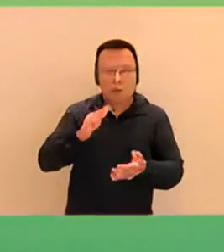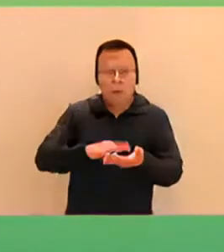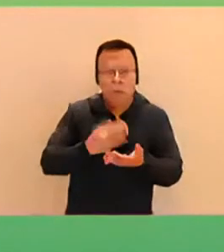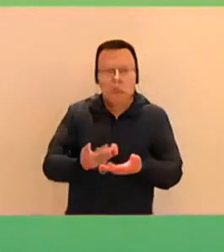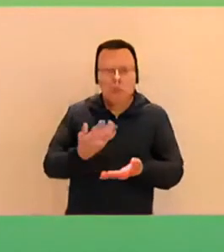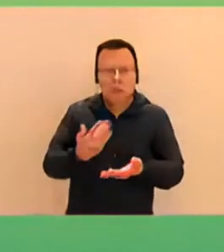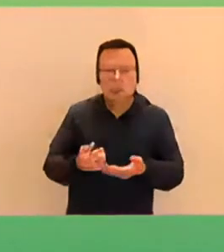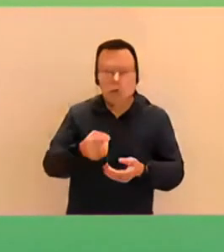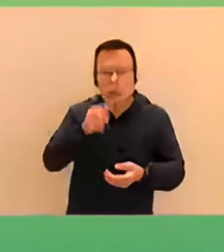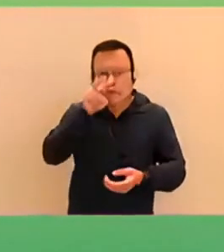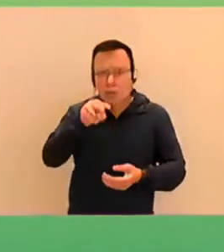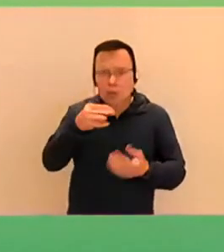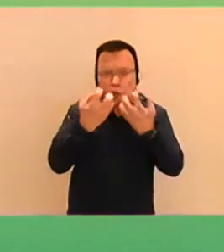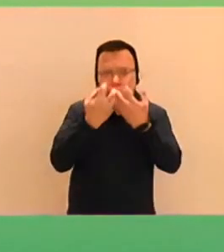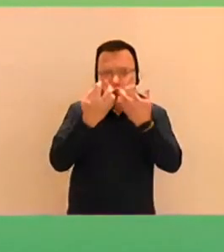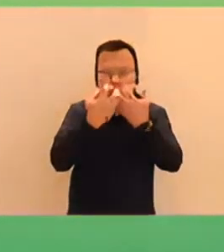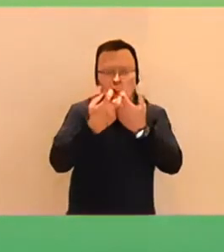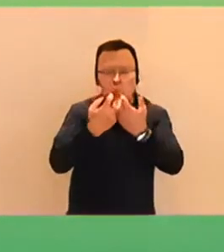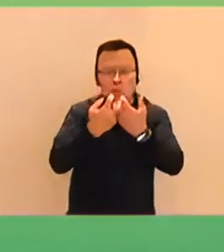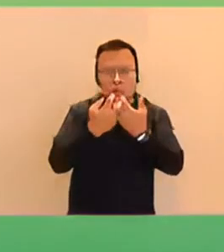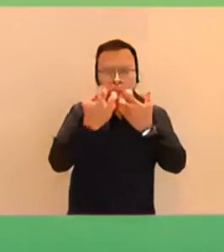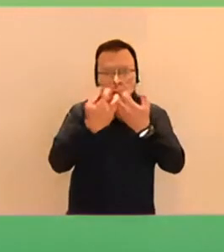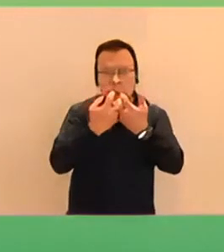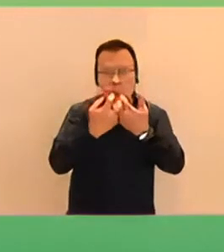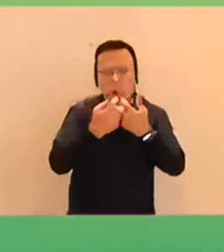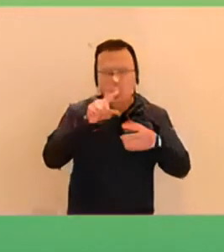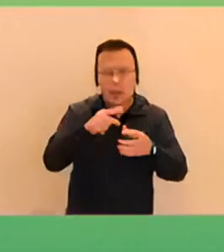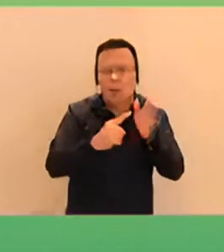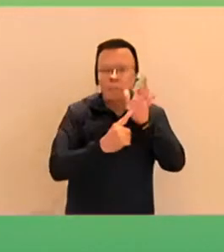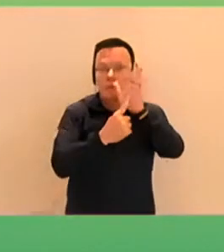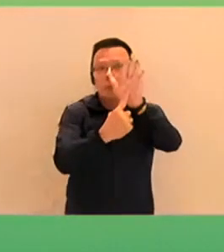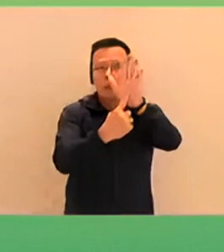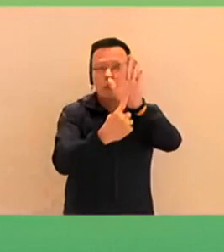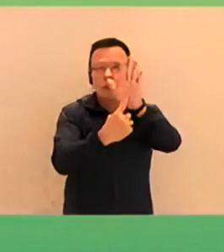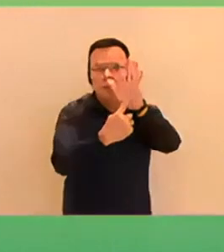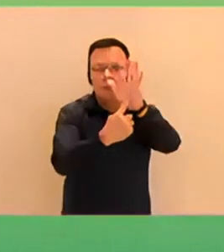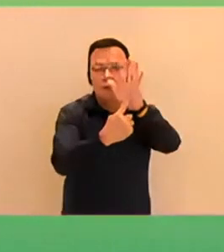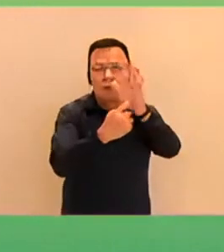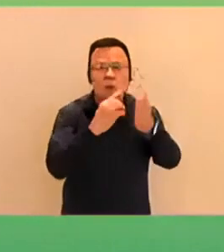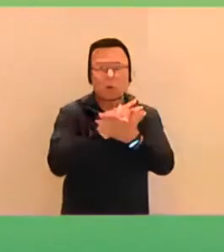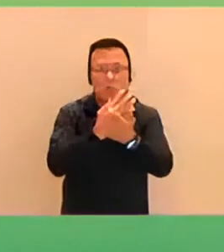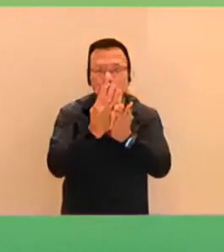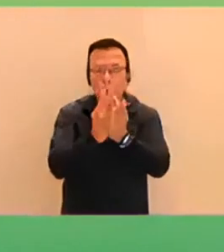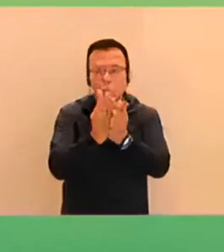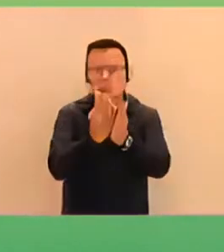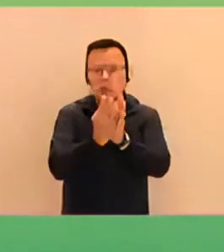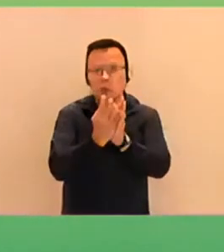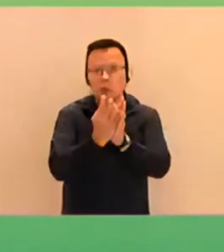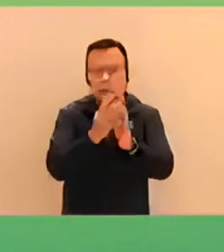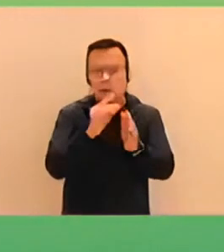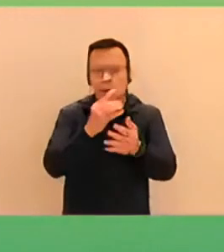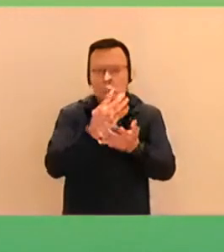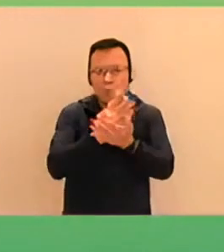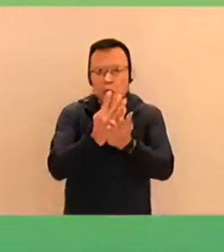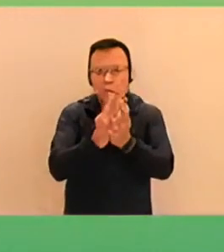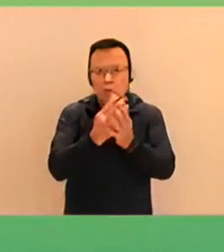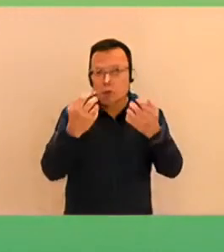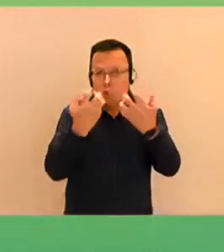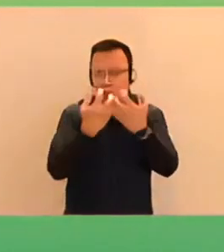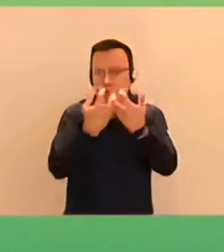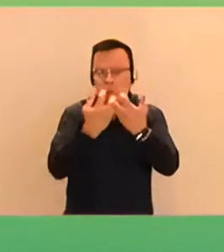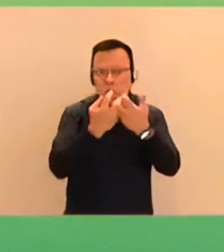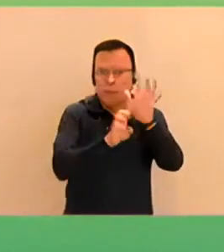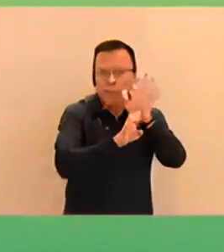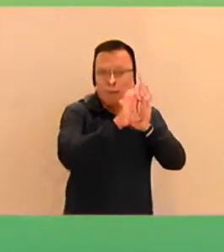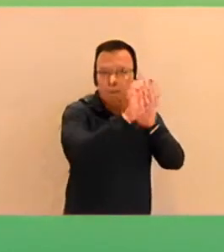operation. The data during operation for the whole system, for the electricity, for the heating, for cooling, as well as for domestic hot water, fresh